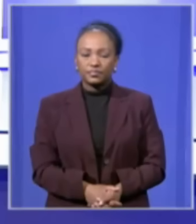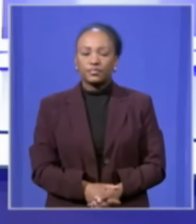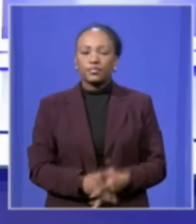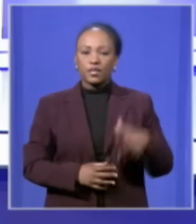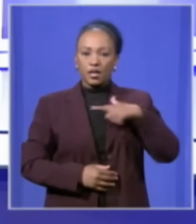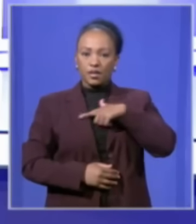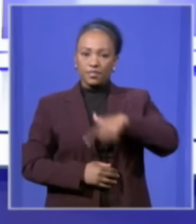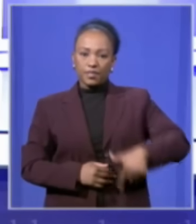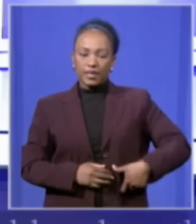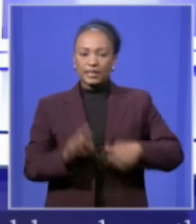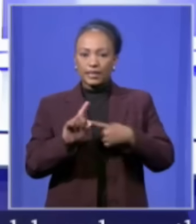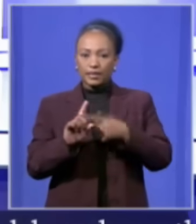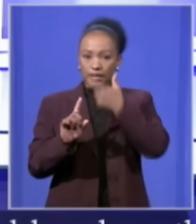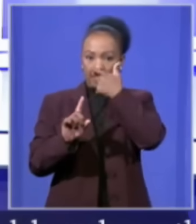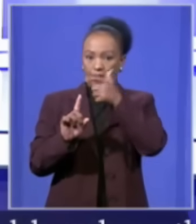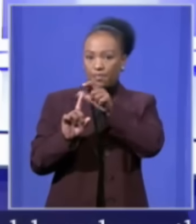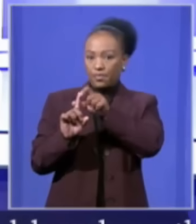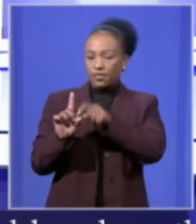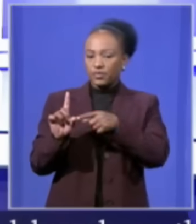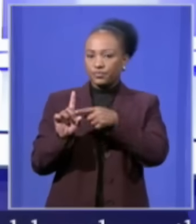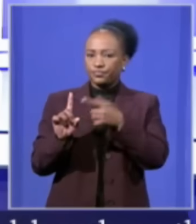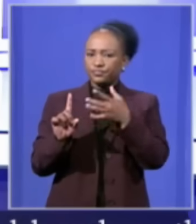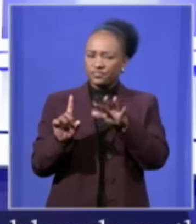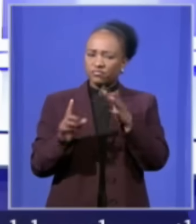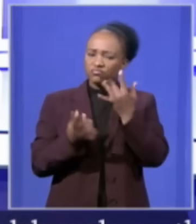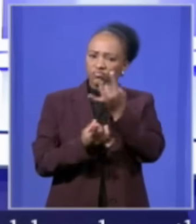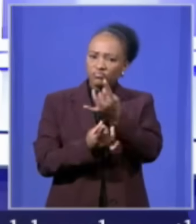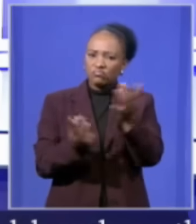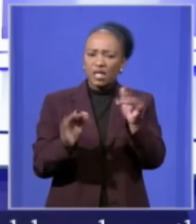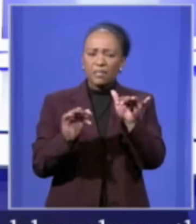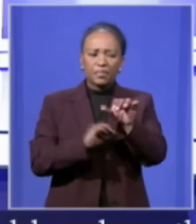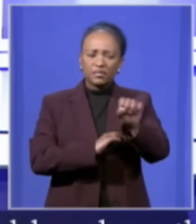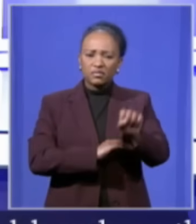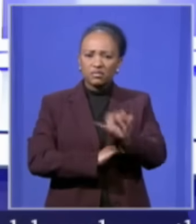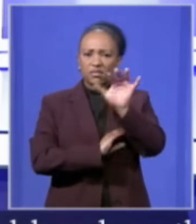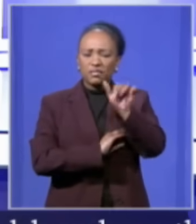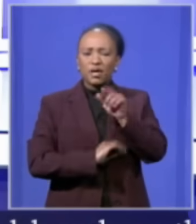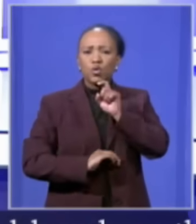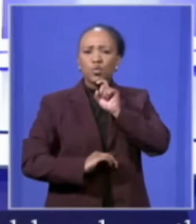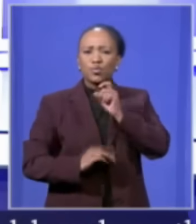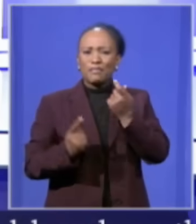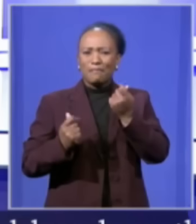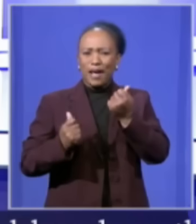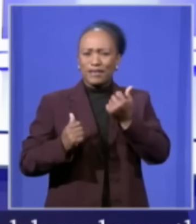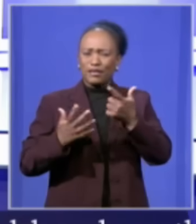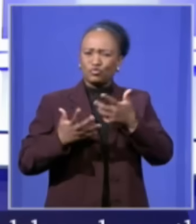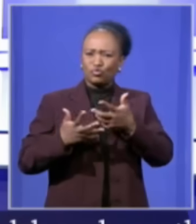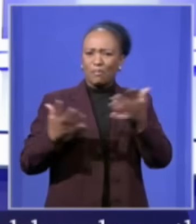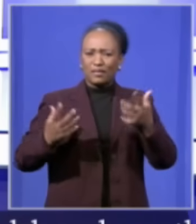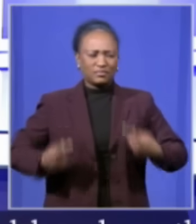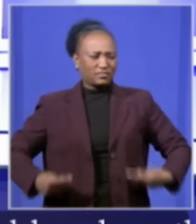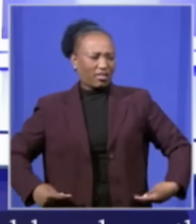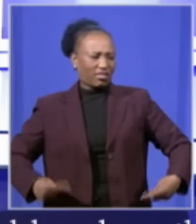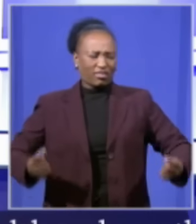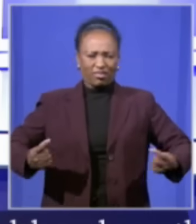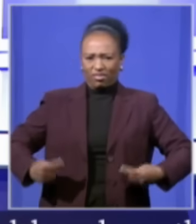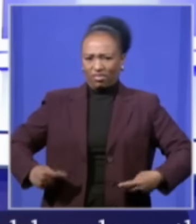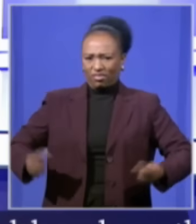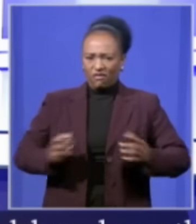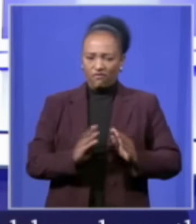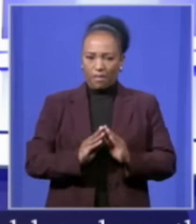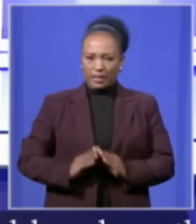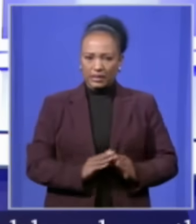Mopresidente Cyril Ramaphosa o kgonthišeditše maAfrika Borwa gore ga go tlo šomišwa mašeleng a godimo kopanong ya dipoledišano tša setšhaba. O be a